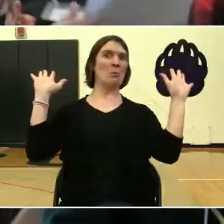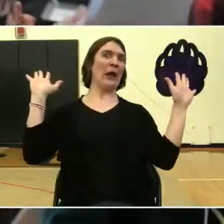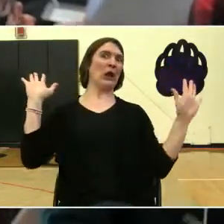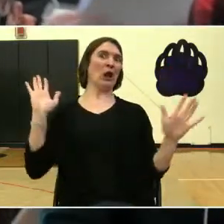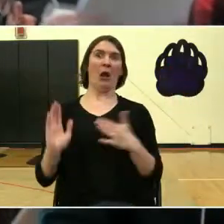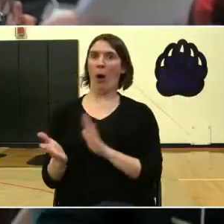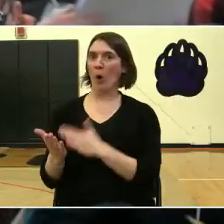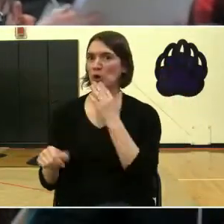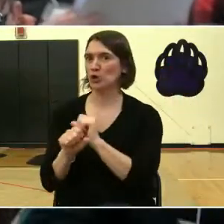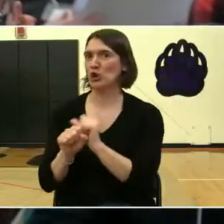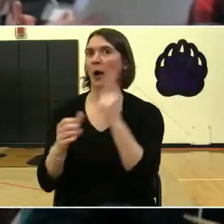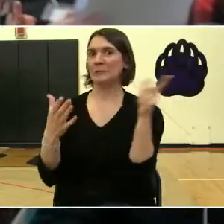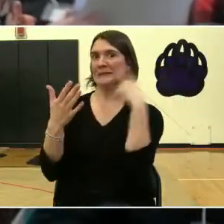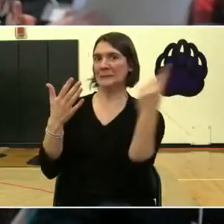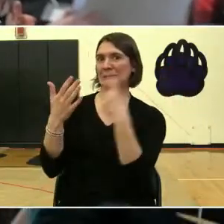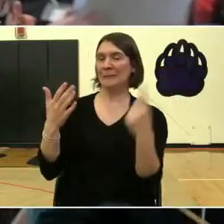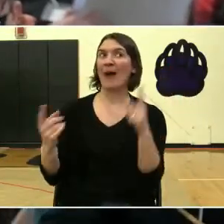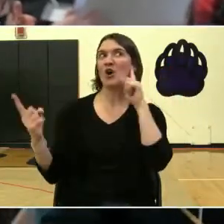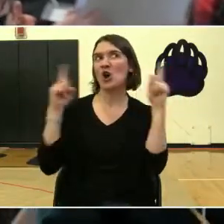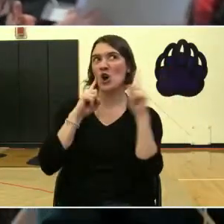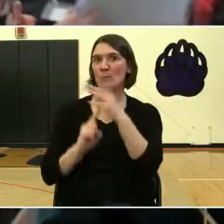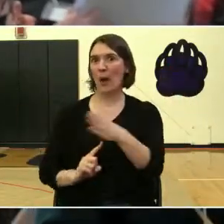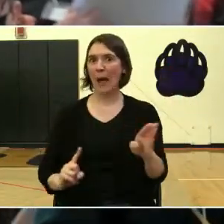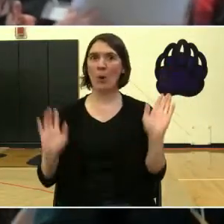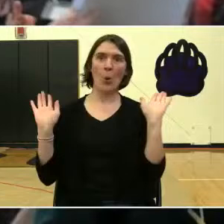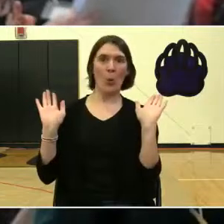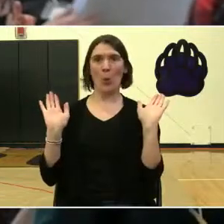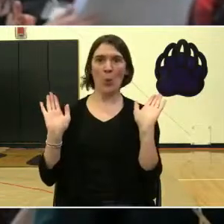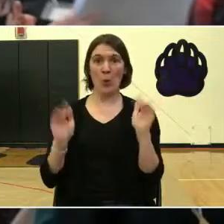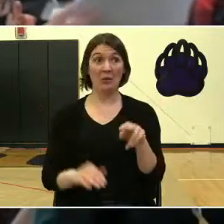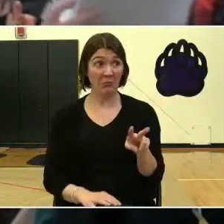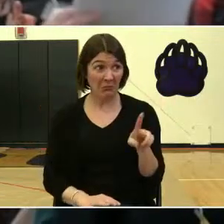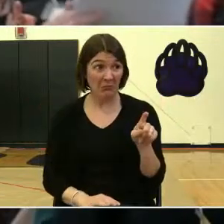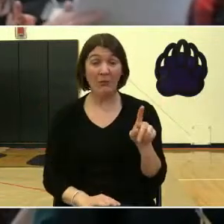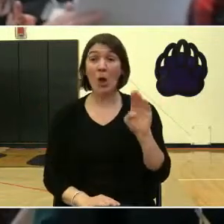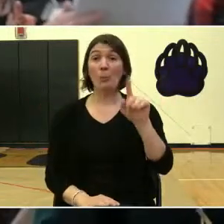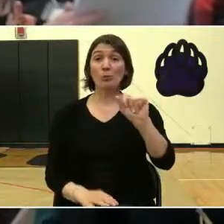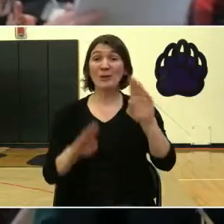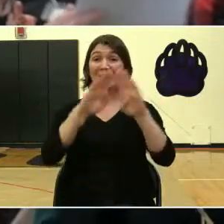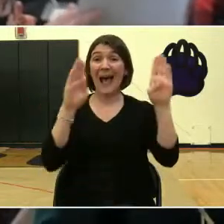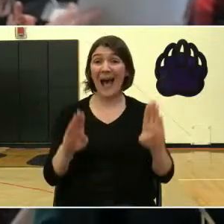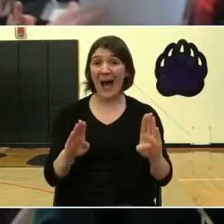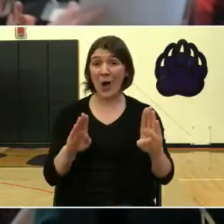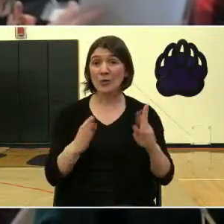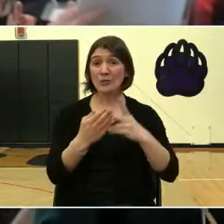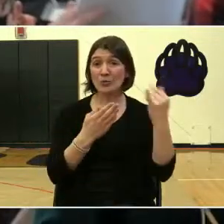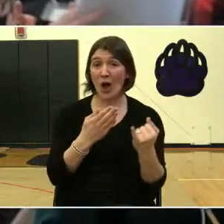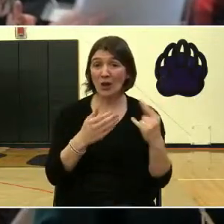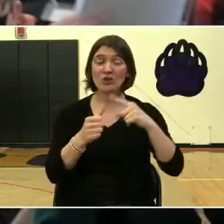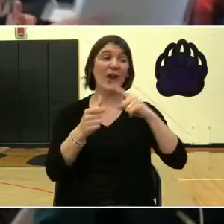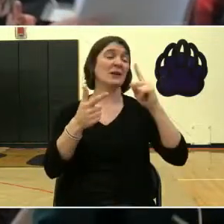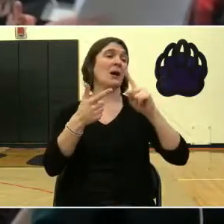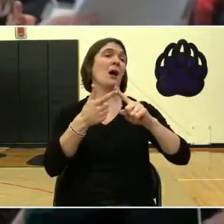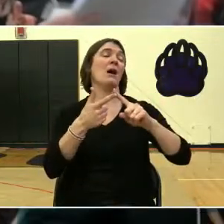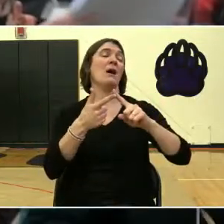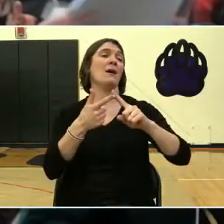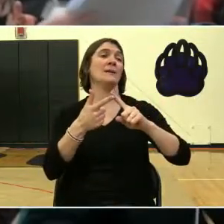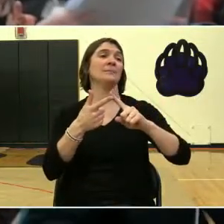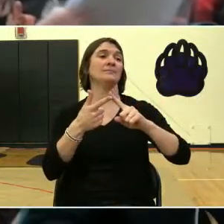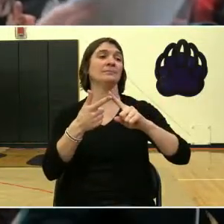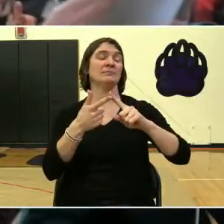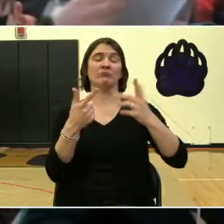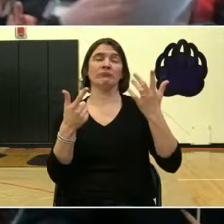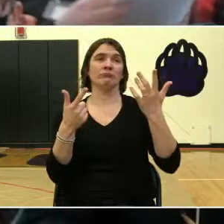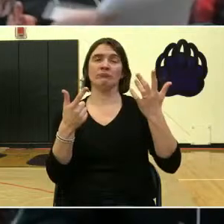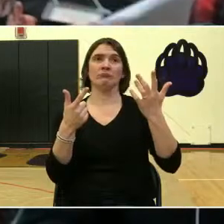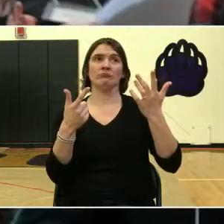and everyone was talking about all the things they had heard about everything from the Brooks house um uh project to um all